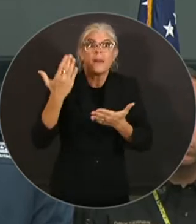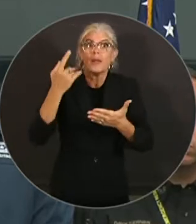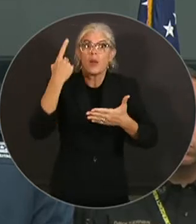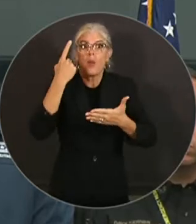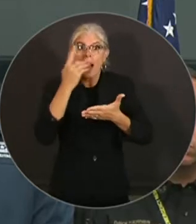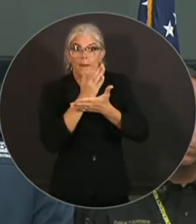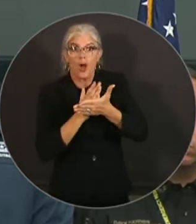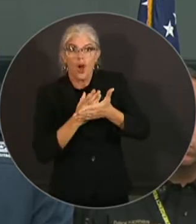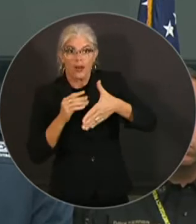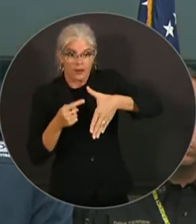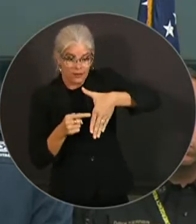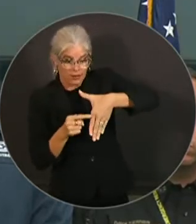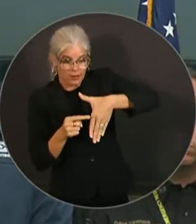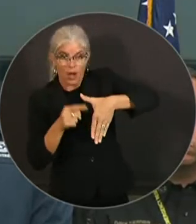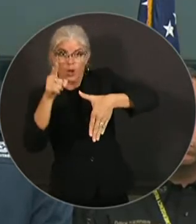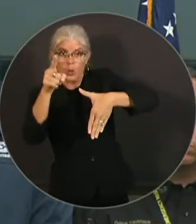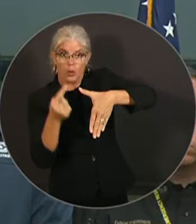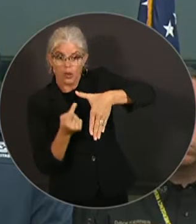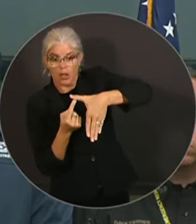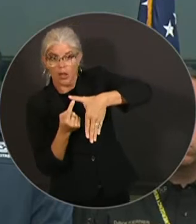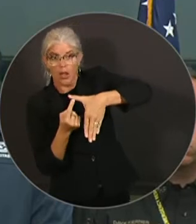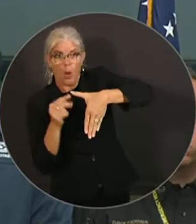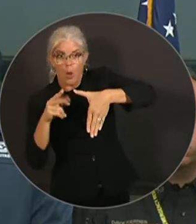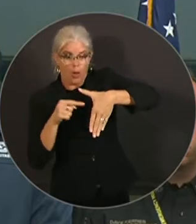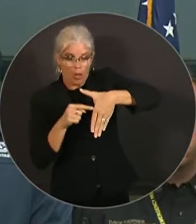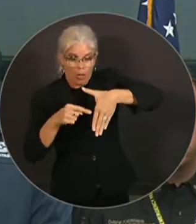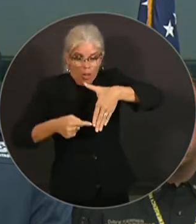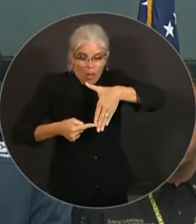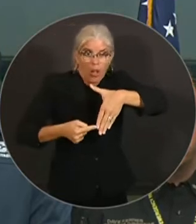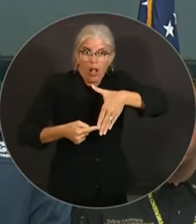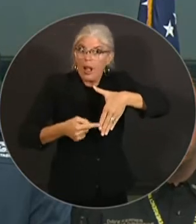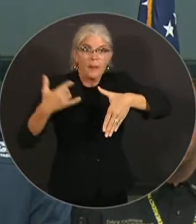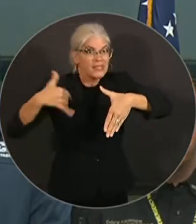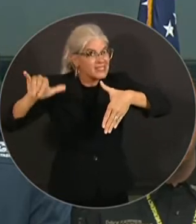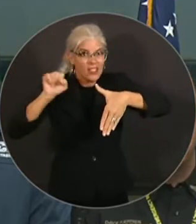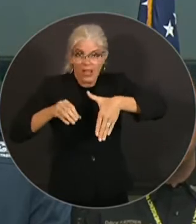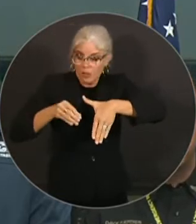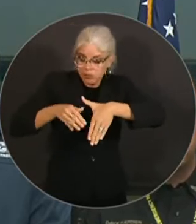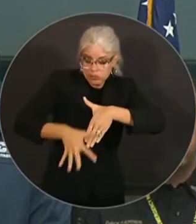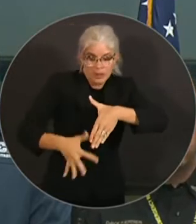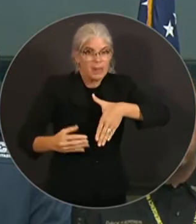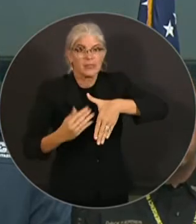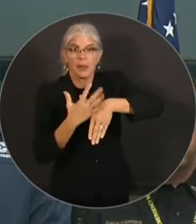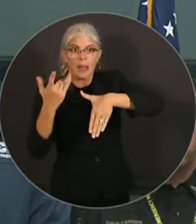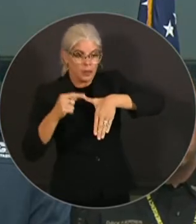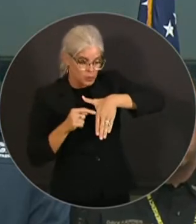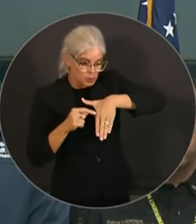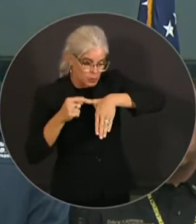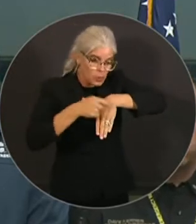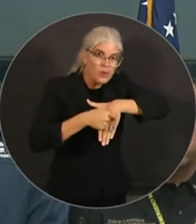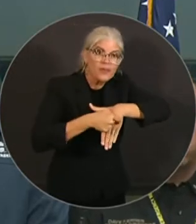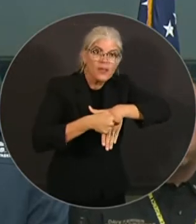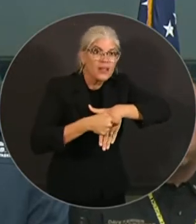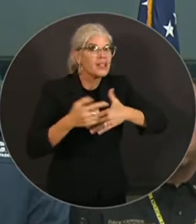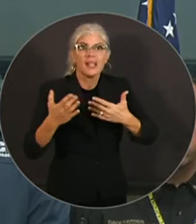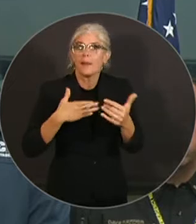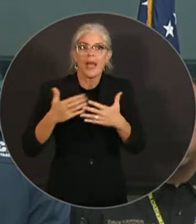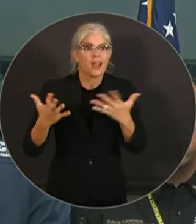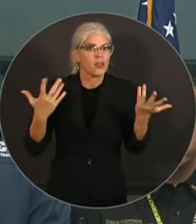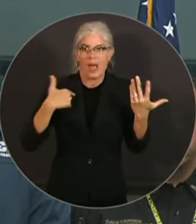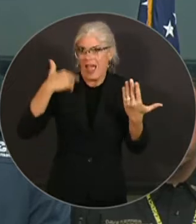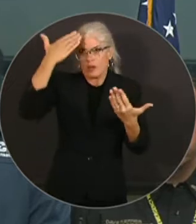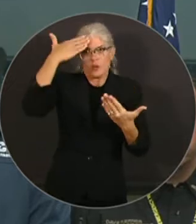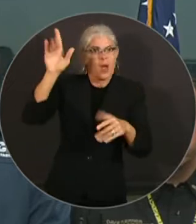part, 100 miles north of where it goes in, maybe it's not catastrophic in that area, but there's no way of knowing